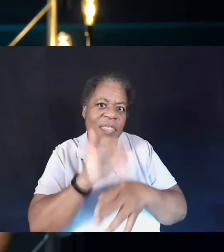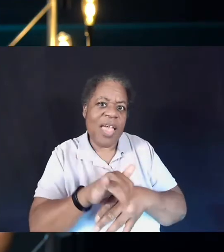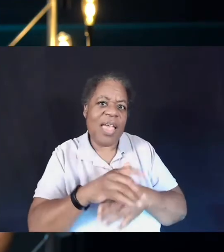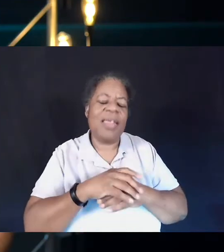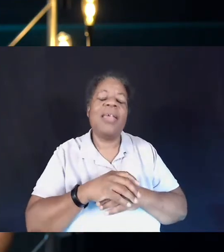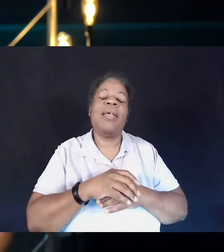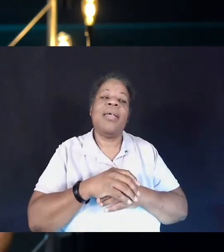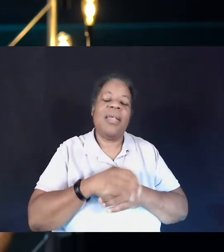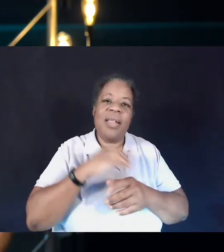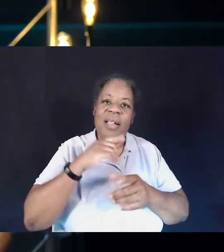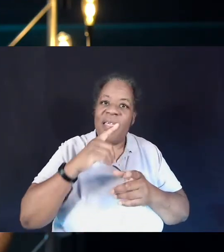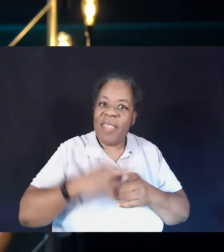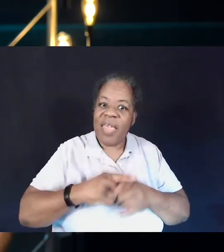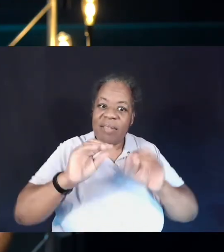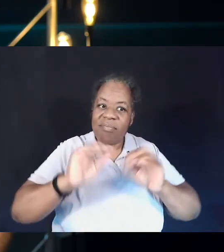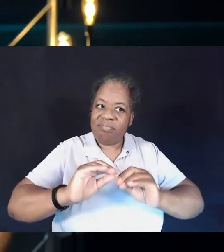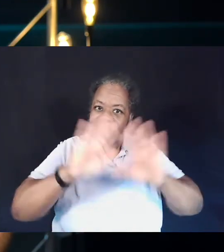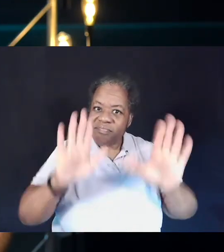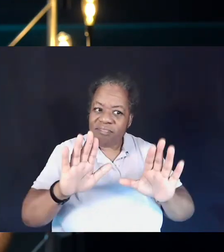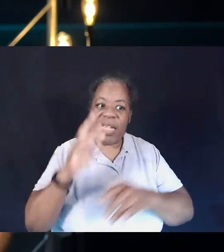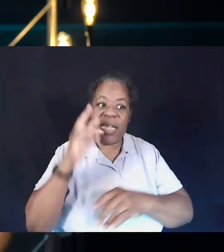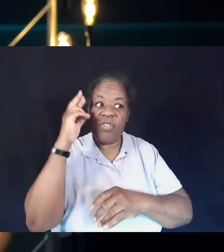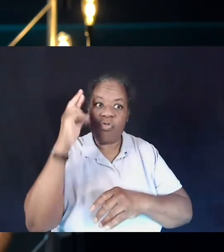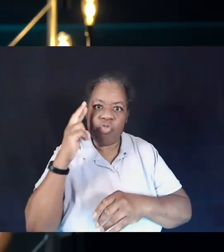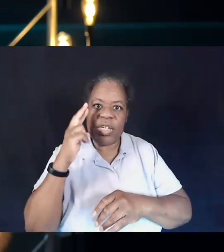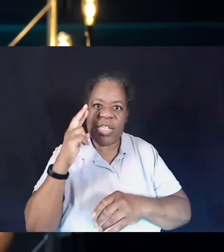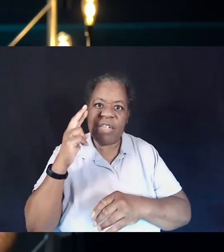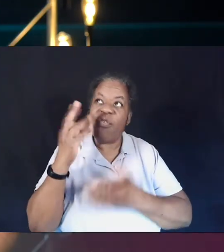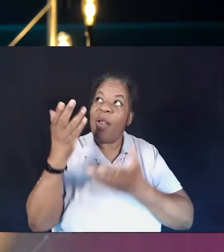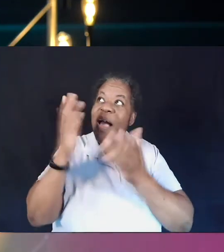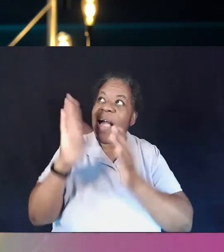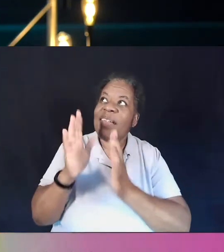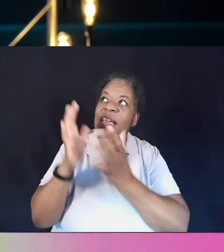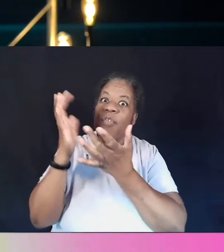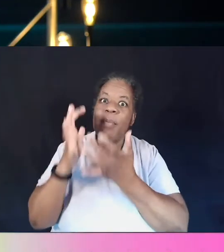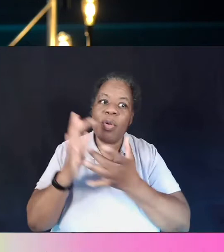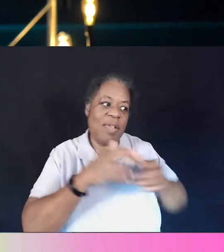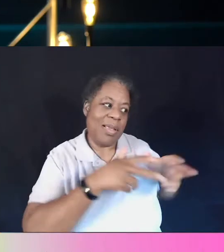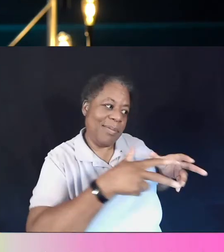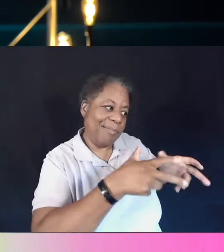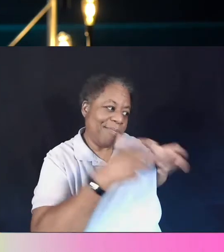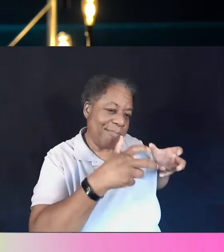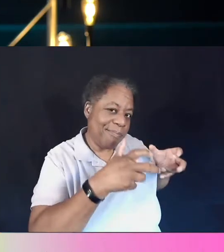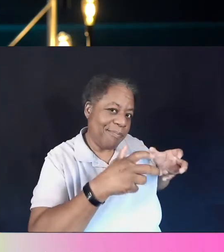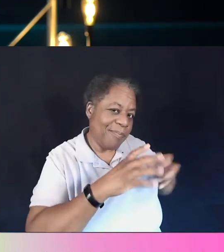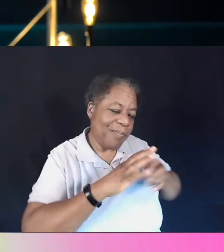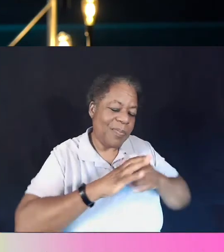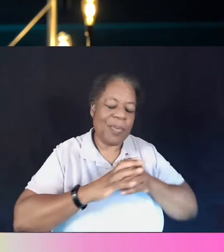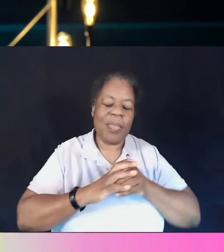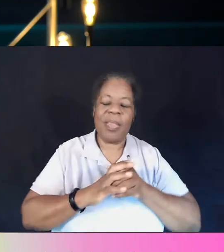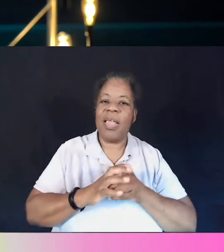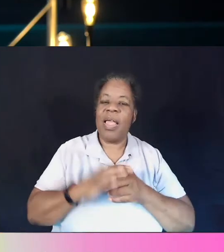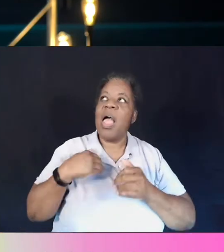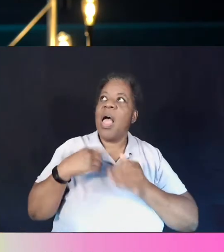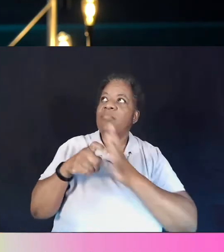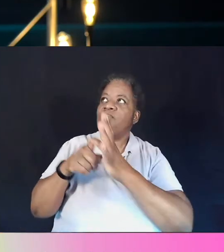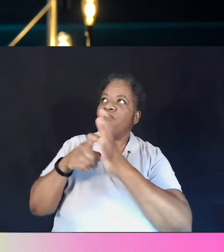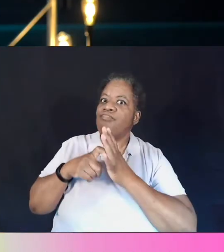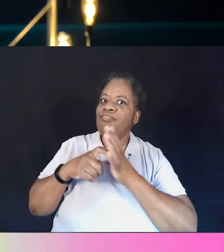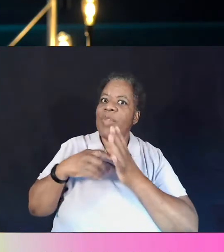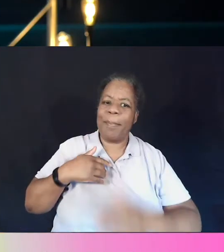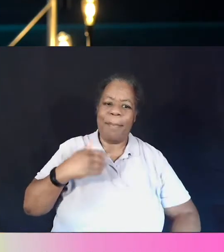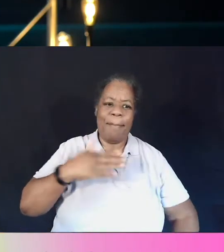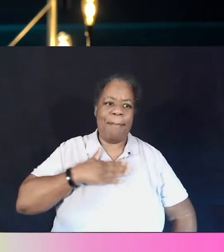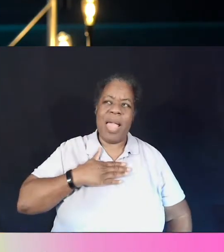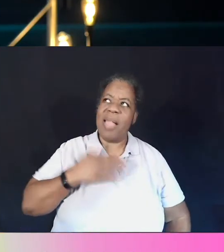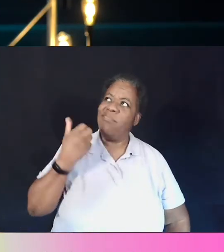his reasons for begging for God's mercy. He says this, "For I recognize my rebellion. It haunts me